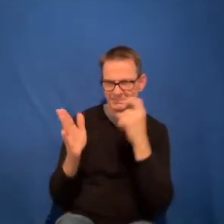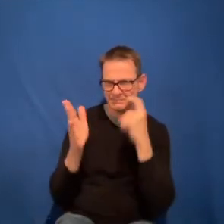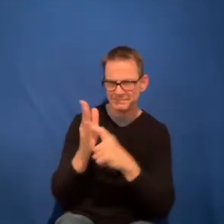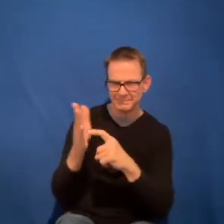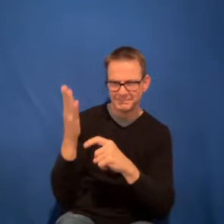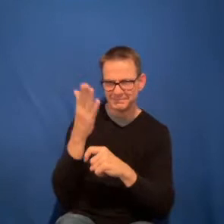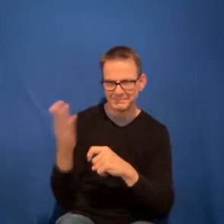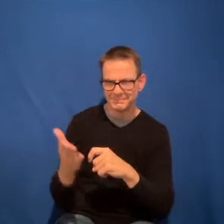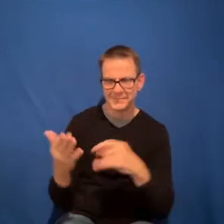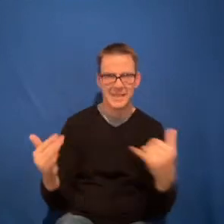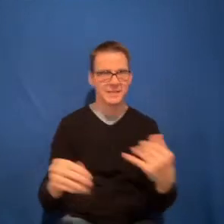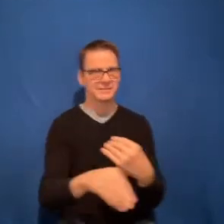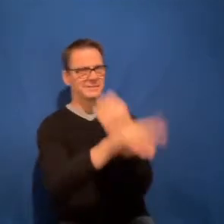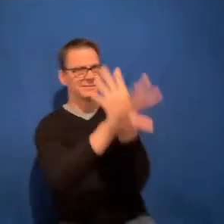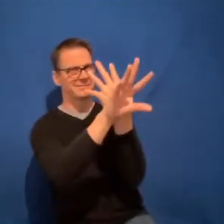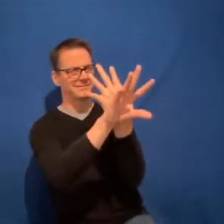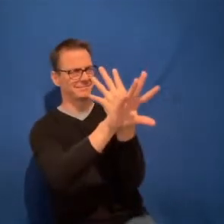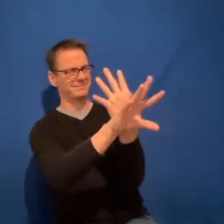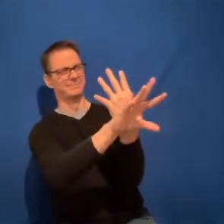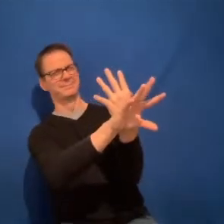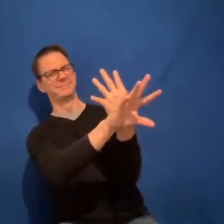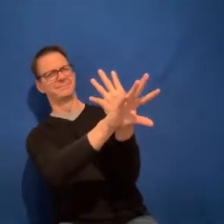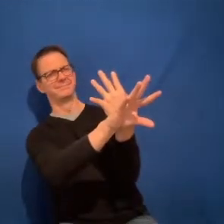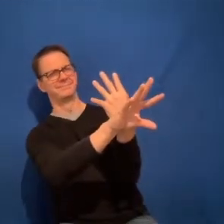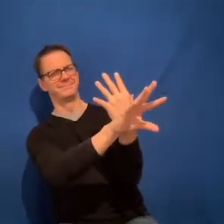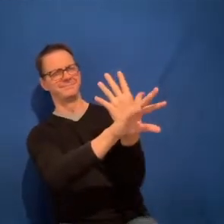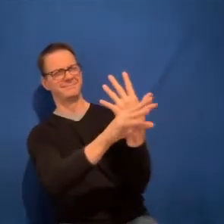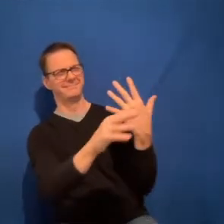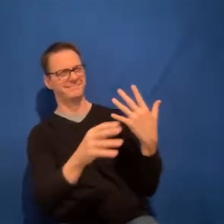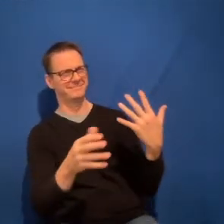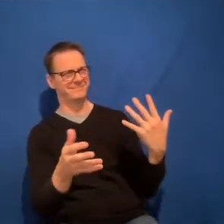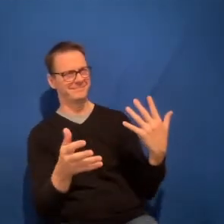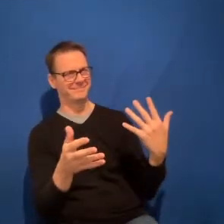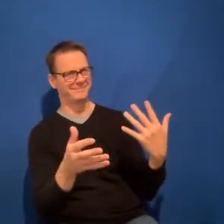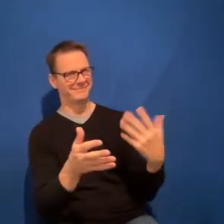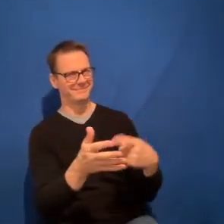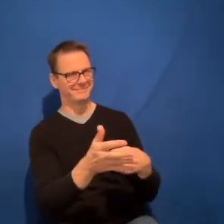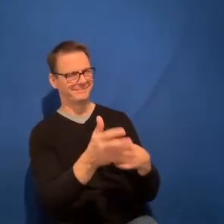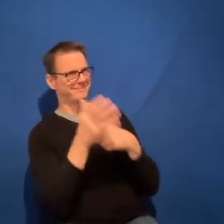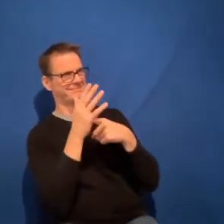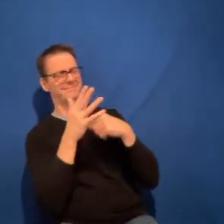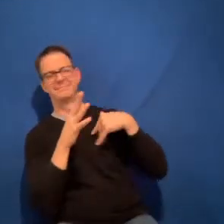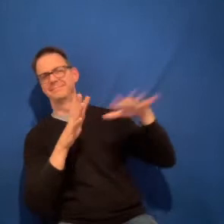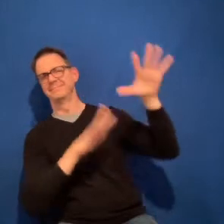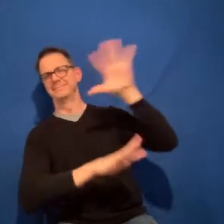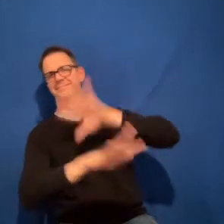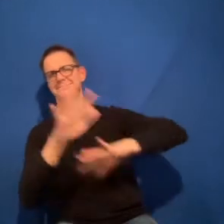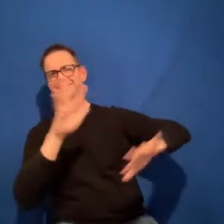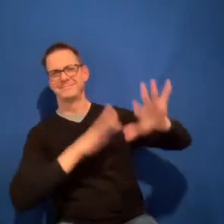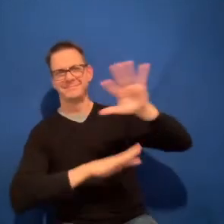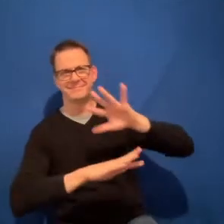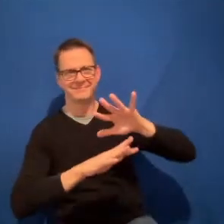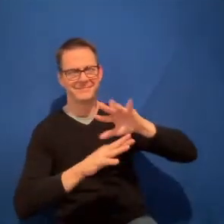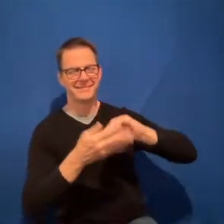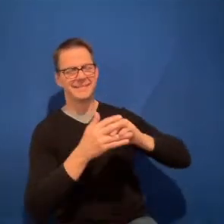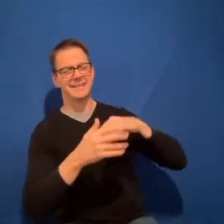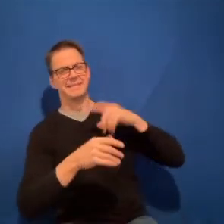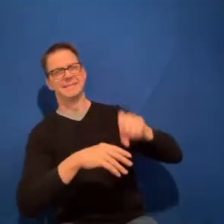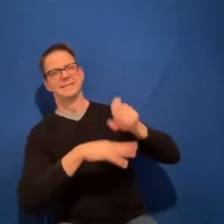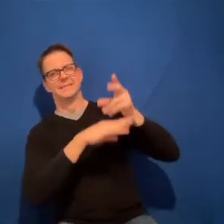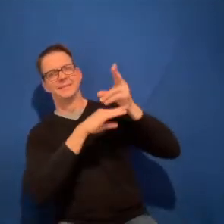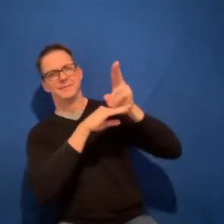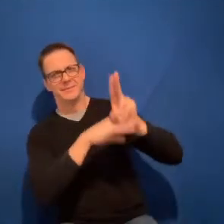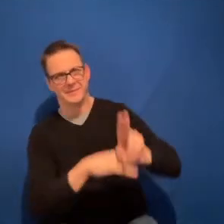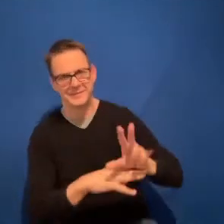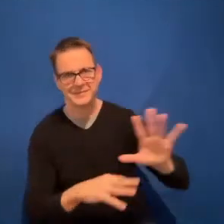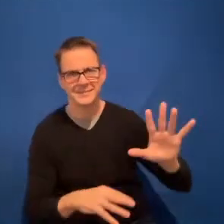video conferencing. And it took some time to get used to it. And for the best part of it, I